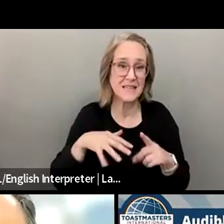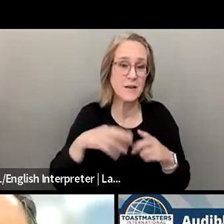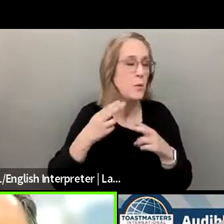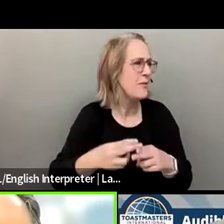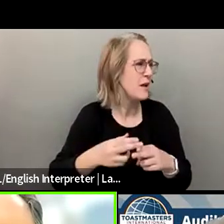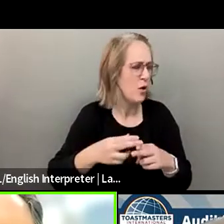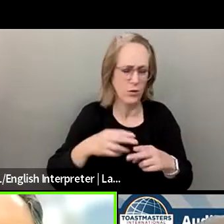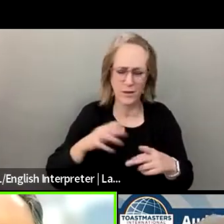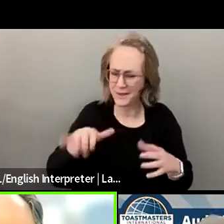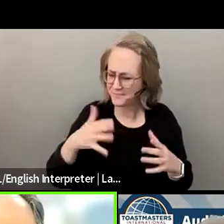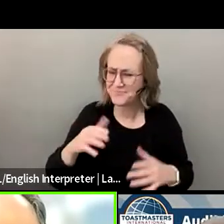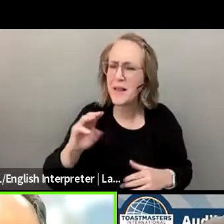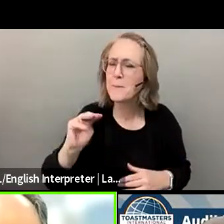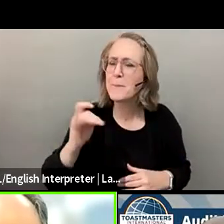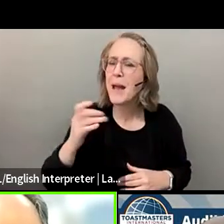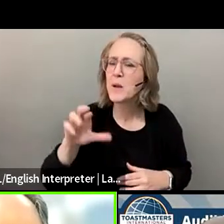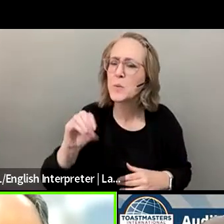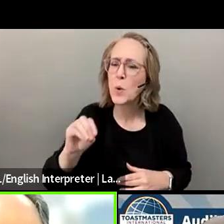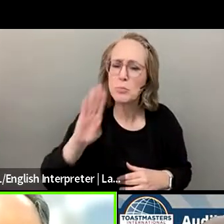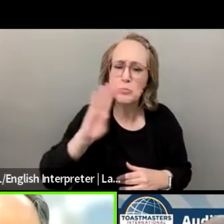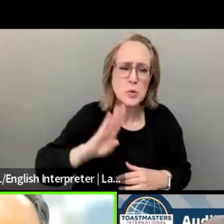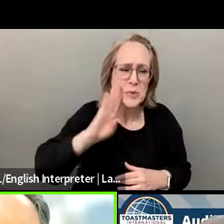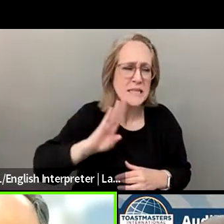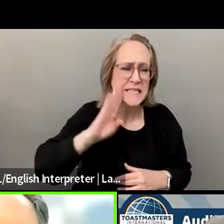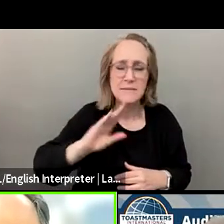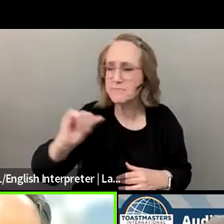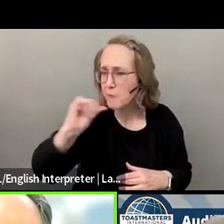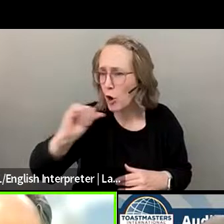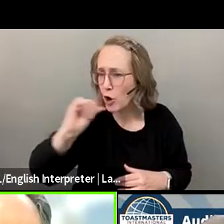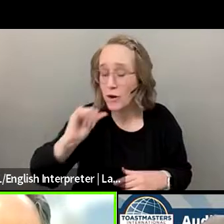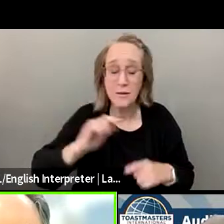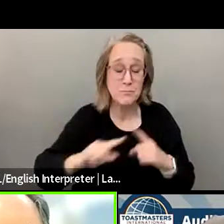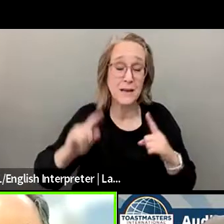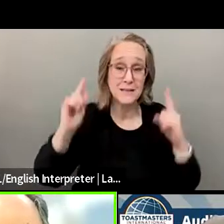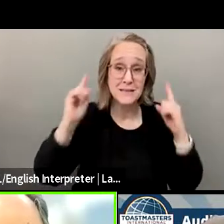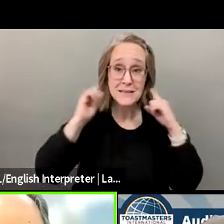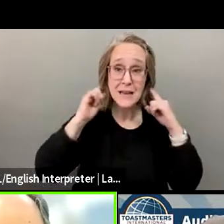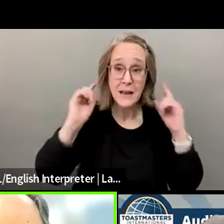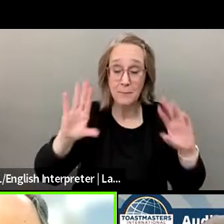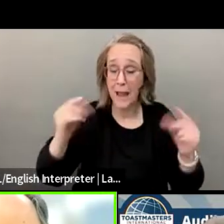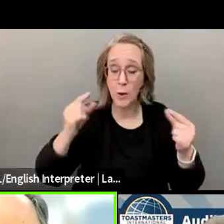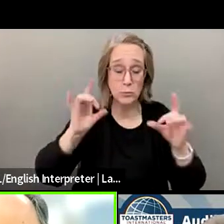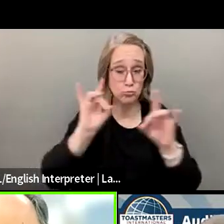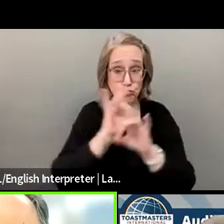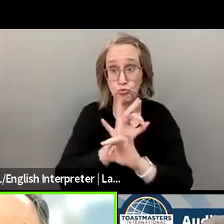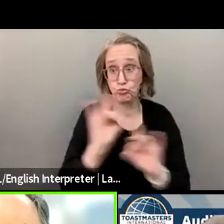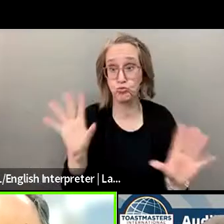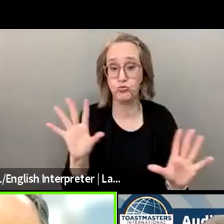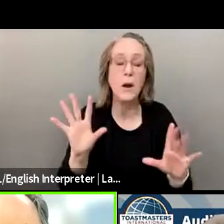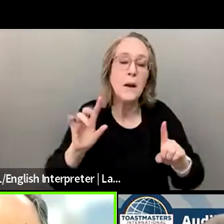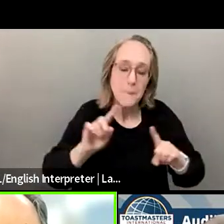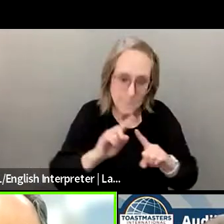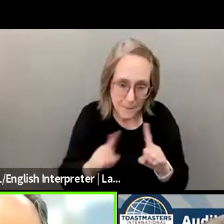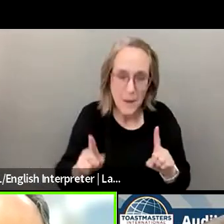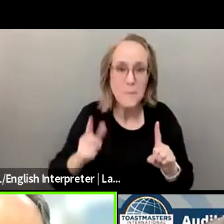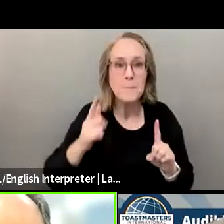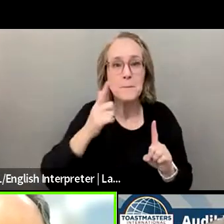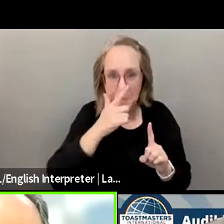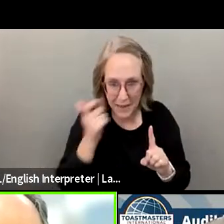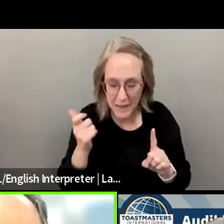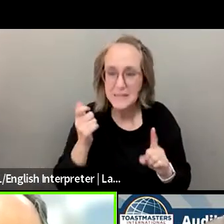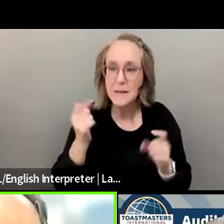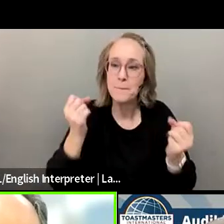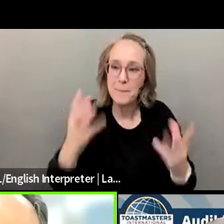microbrewery bar kind of places, and it was acoustically a train wreck. But because it was full of